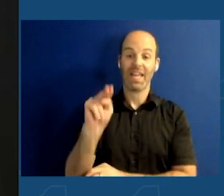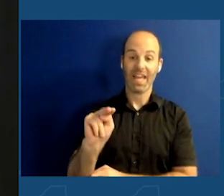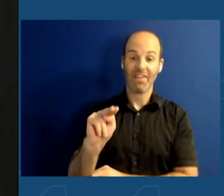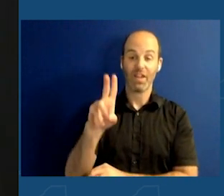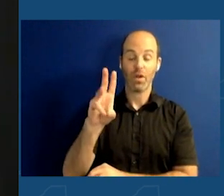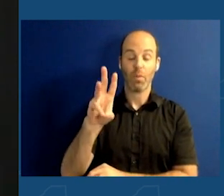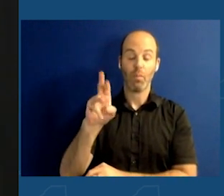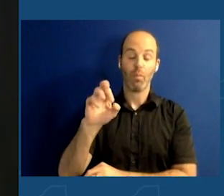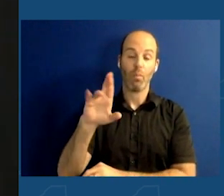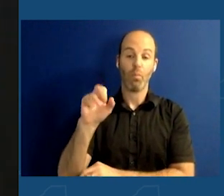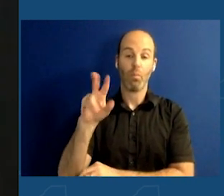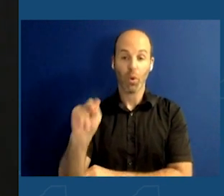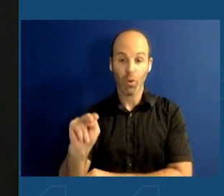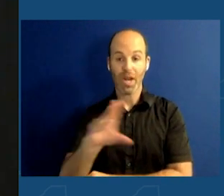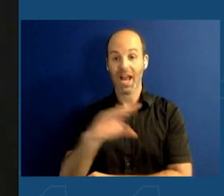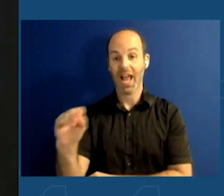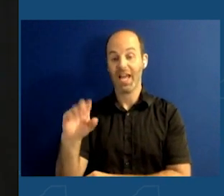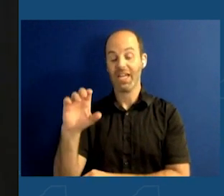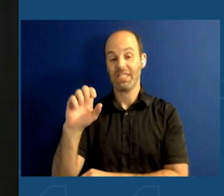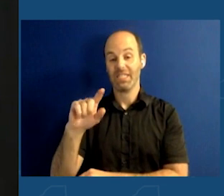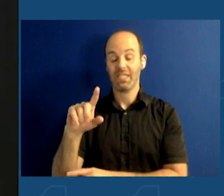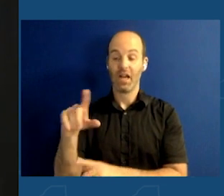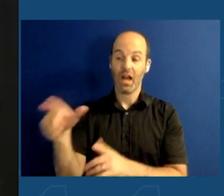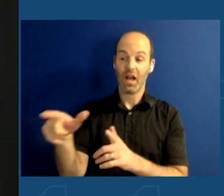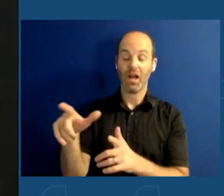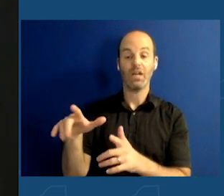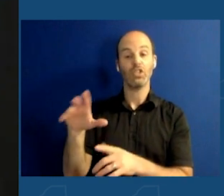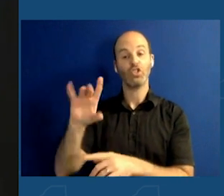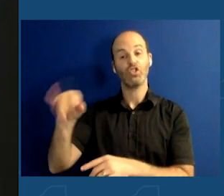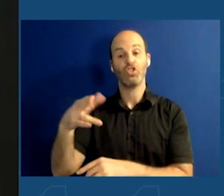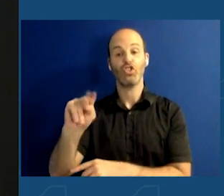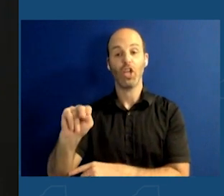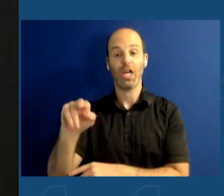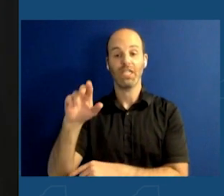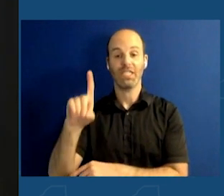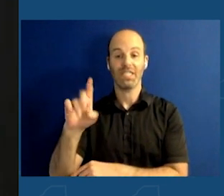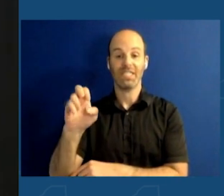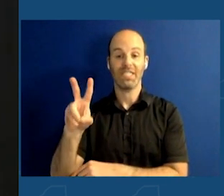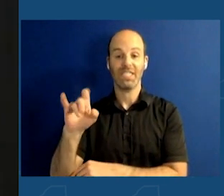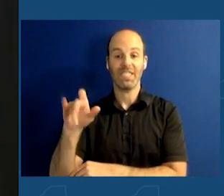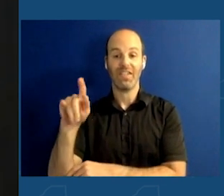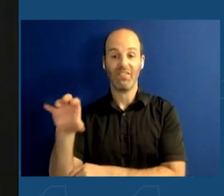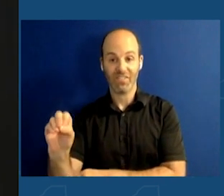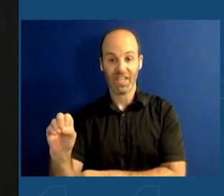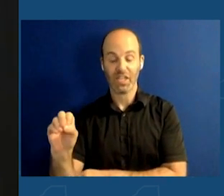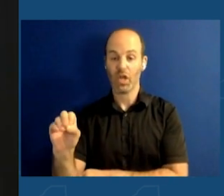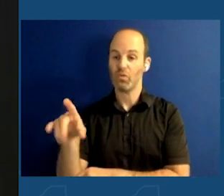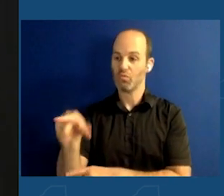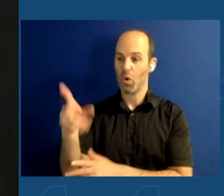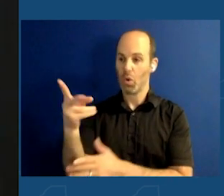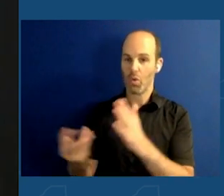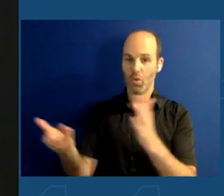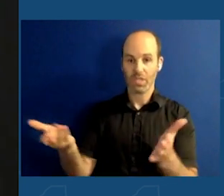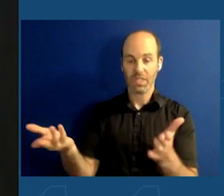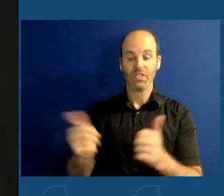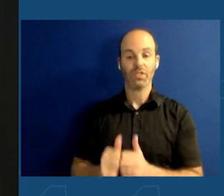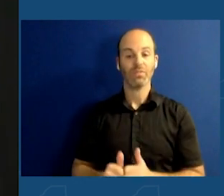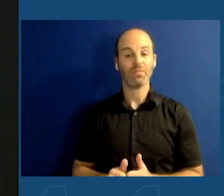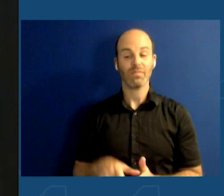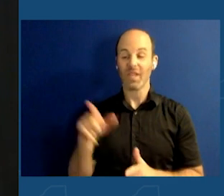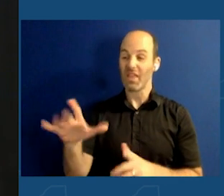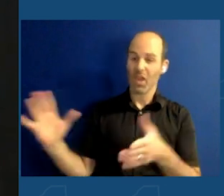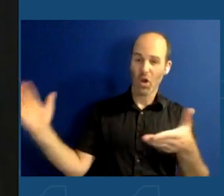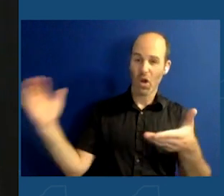SAC here, John DeVito. Their collaboration with so many other law enforcement leaders is what is making